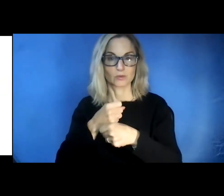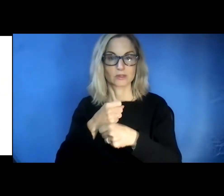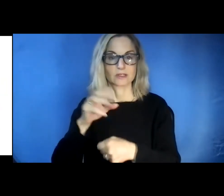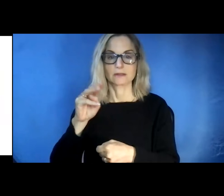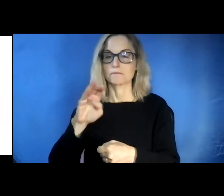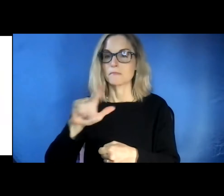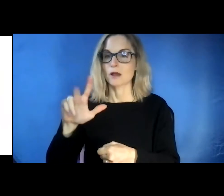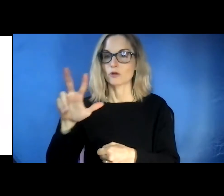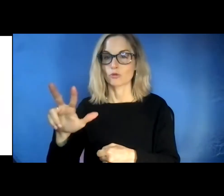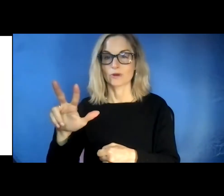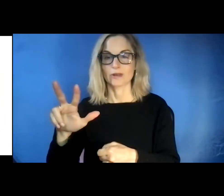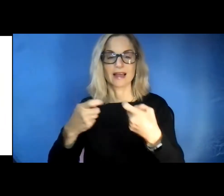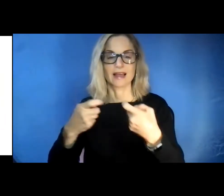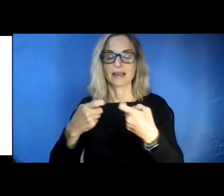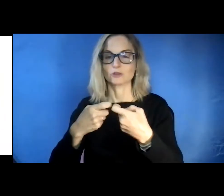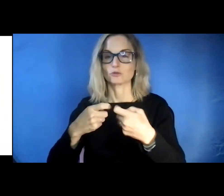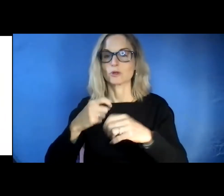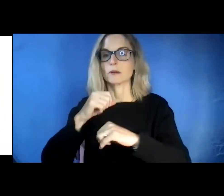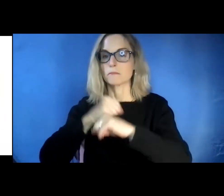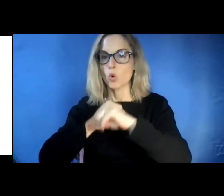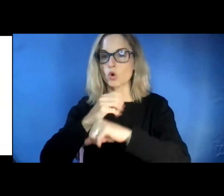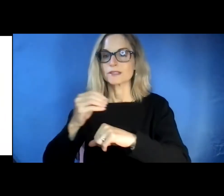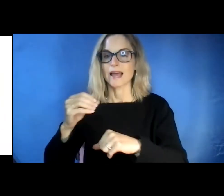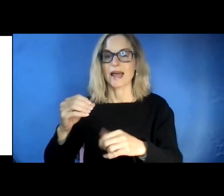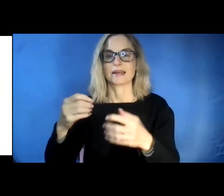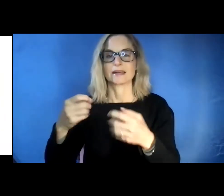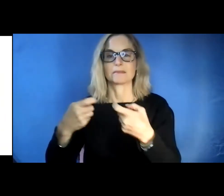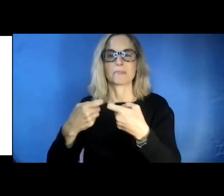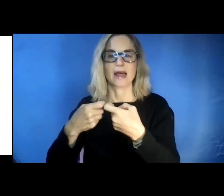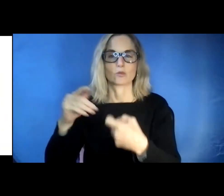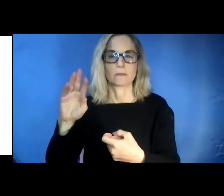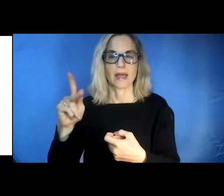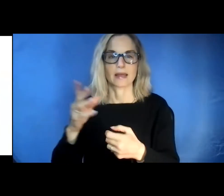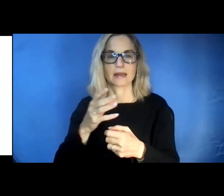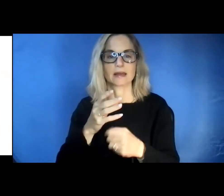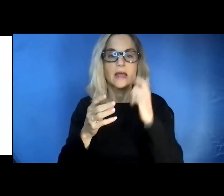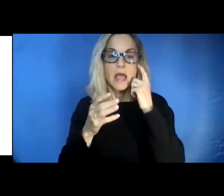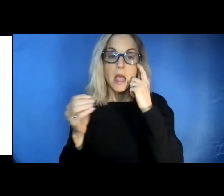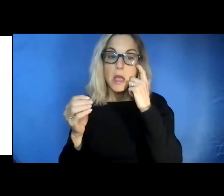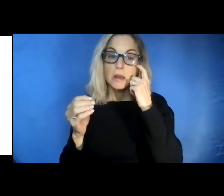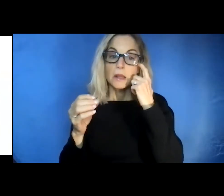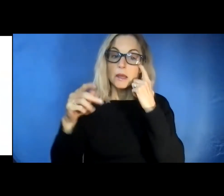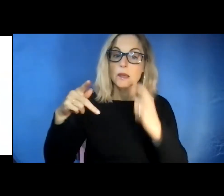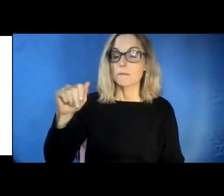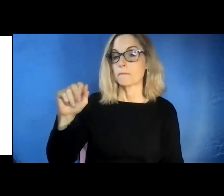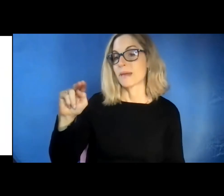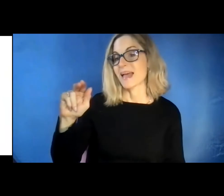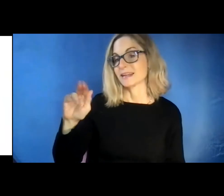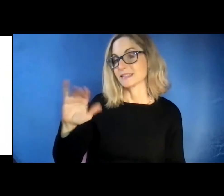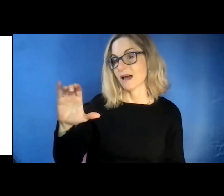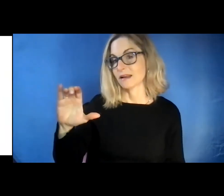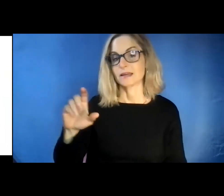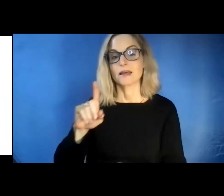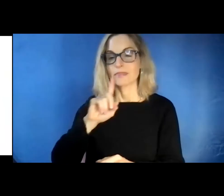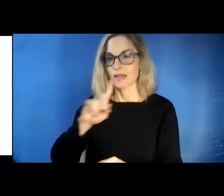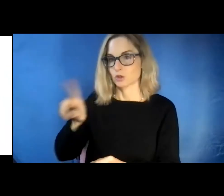battery packs, along with Tesla's energy storage products Powerwall and Powerpack. Panasonic is Tesla's exclusive battery cell